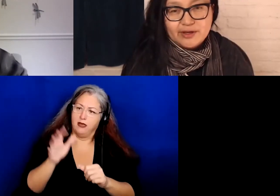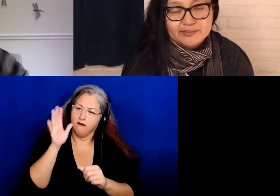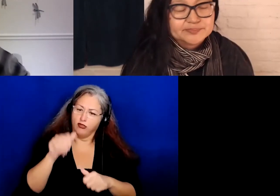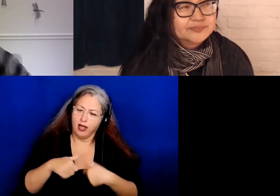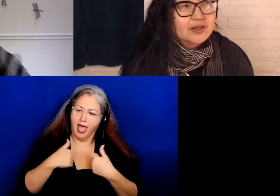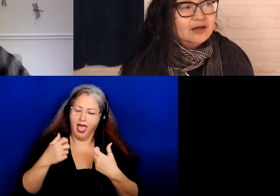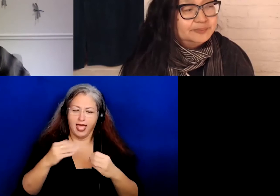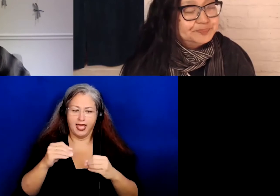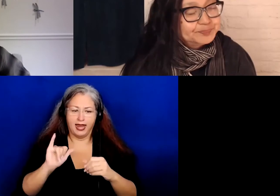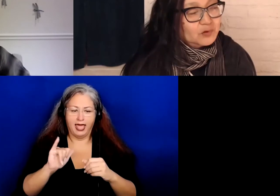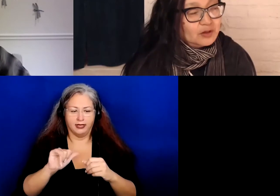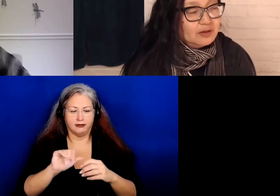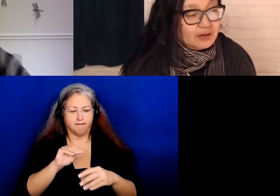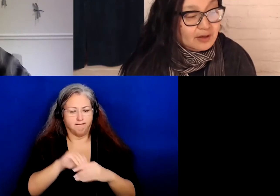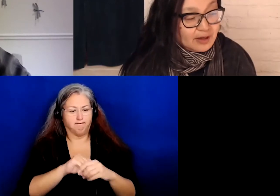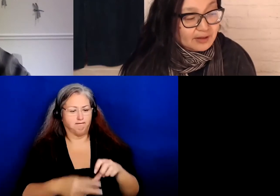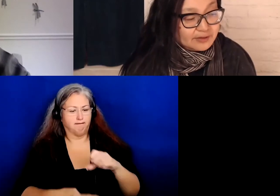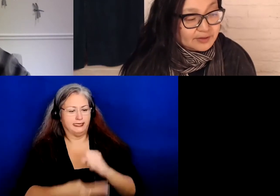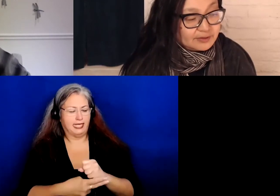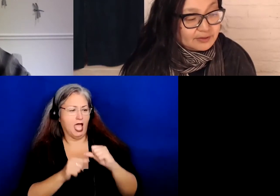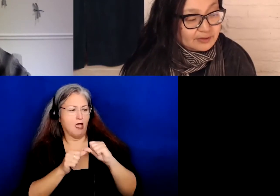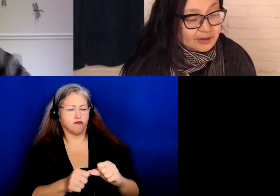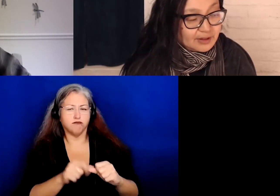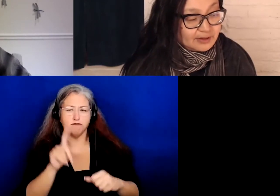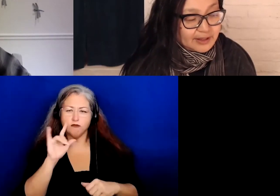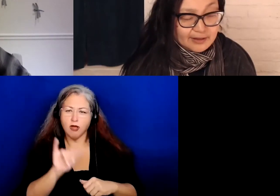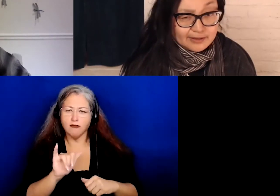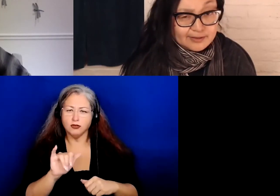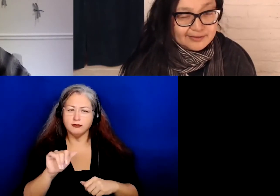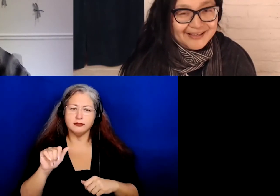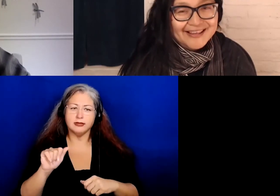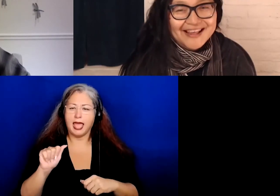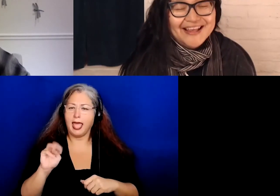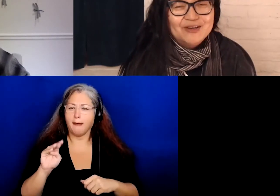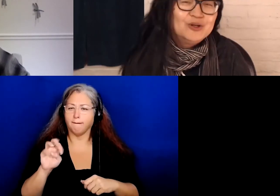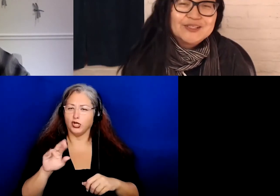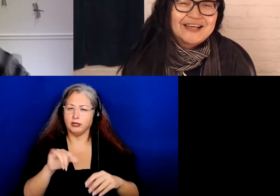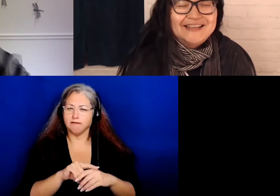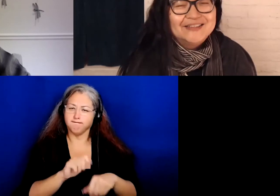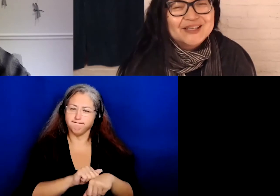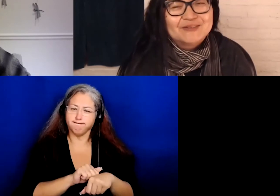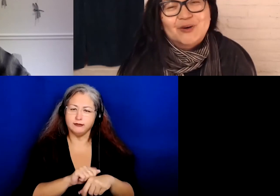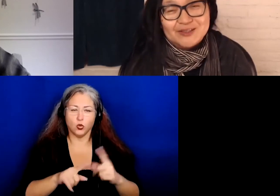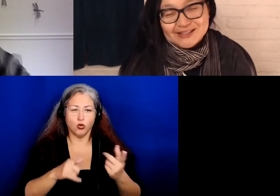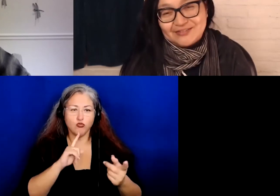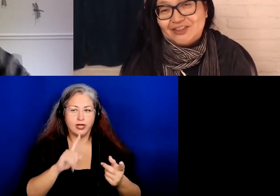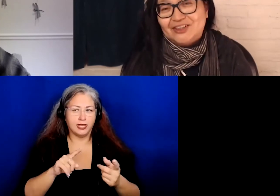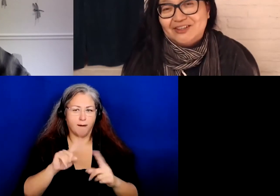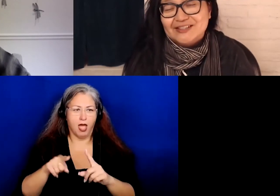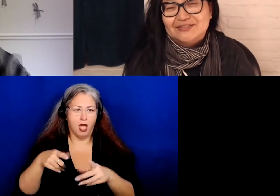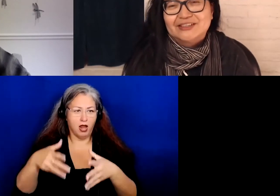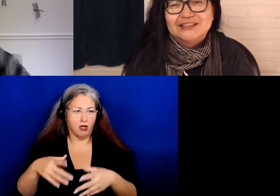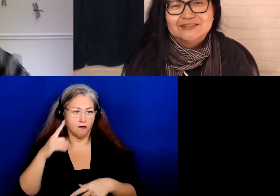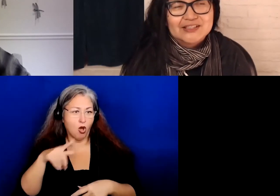some way? mm-hmm. And again, that's who is that? Who's that for? Is that for